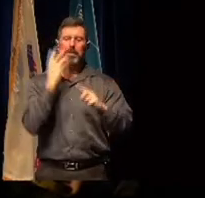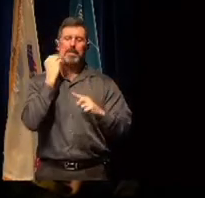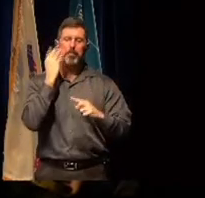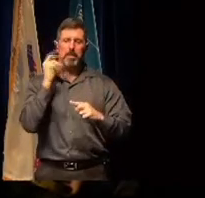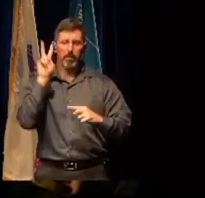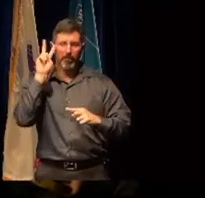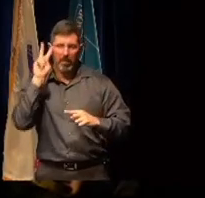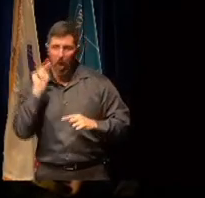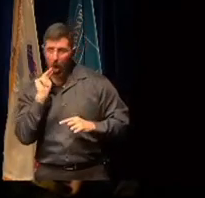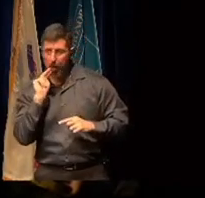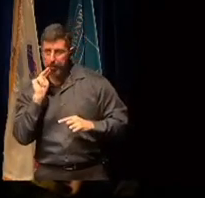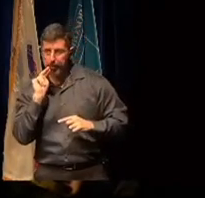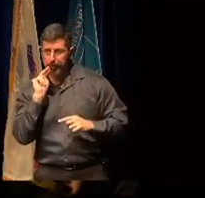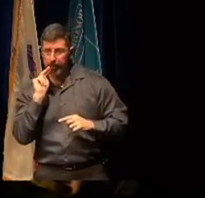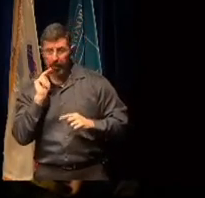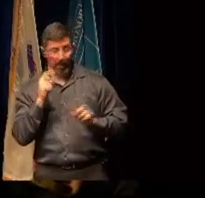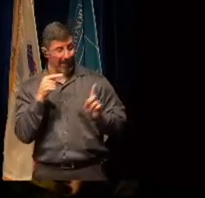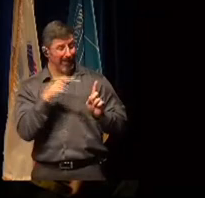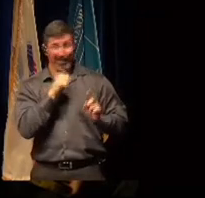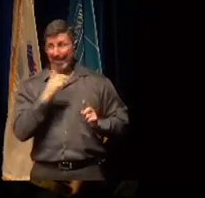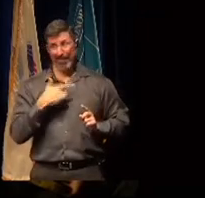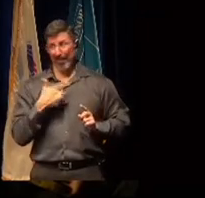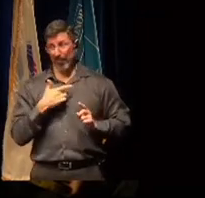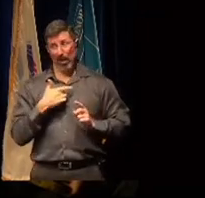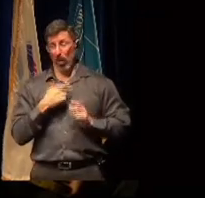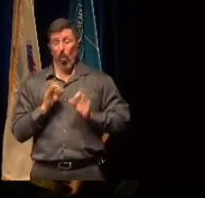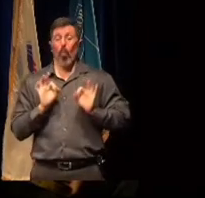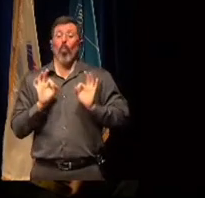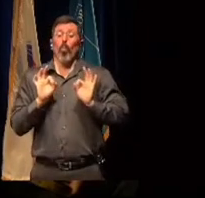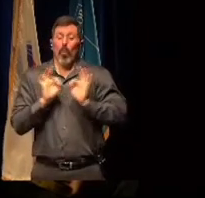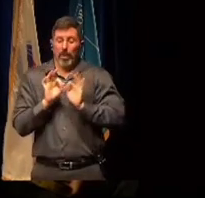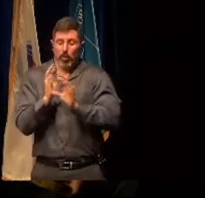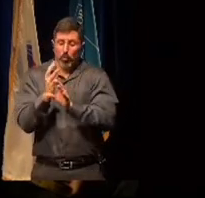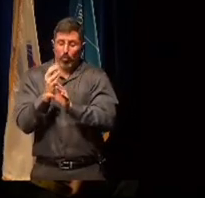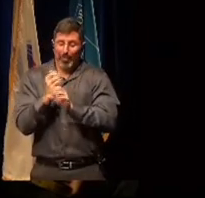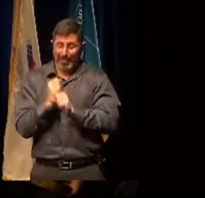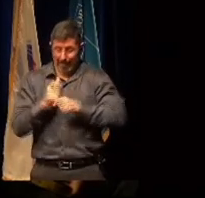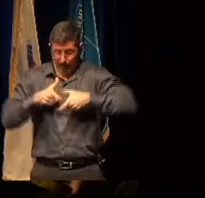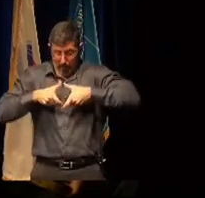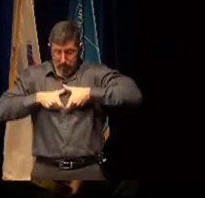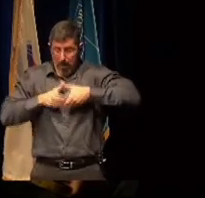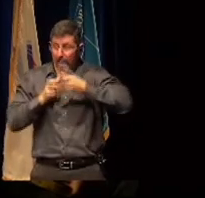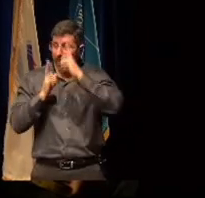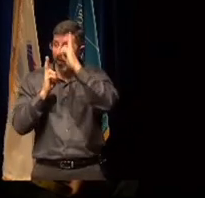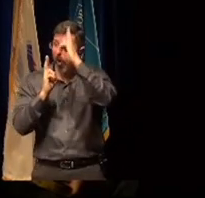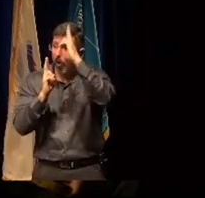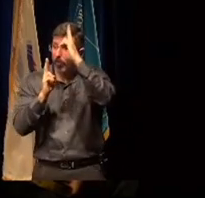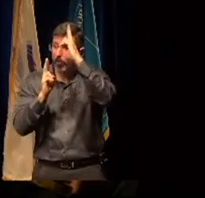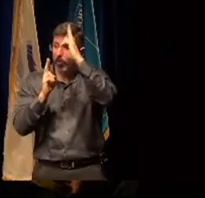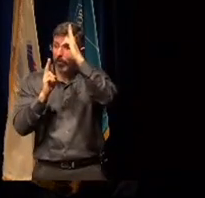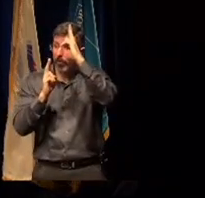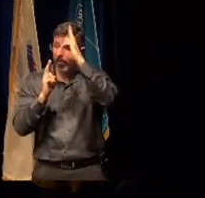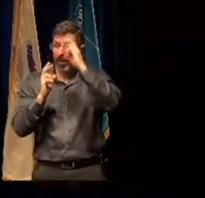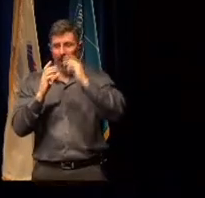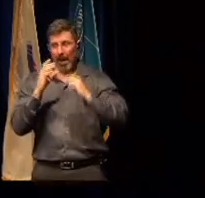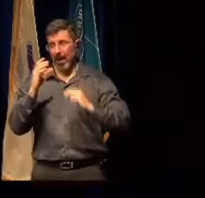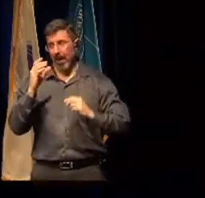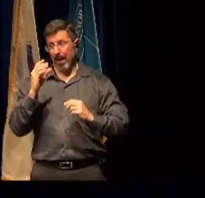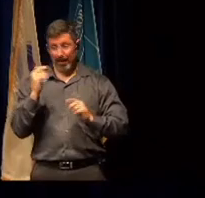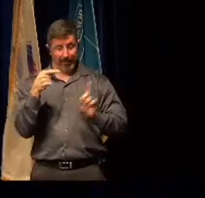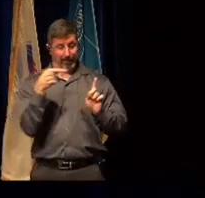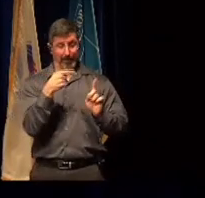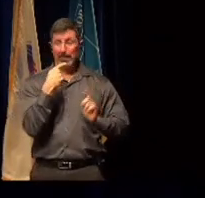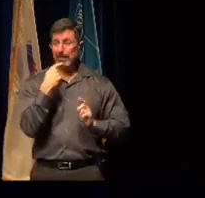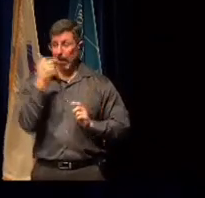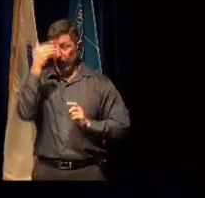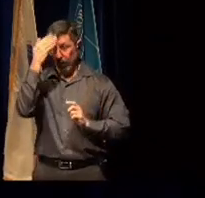from not feeling worthy of the Medal of Honor to God revealing to him that he wanted to use his experiences, some of the